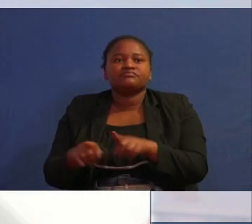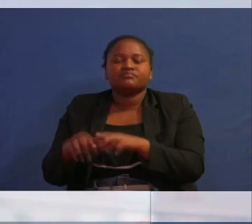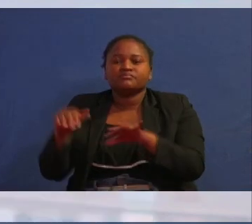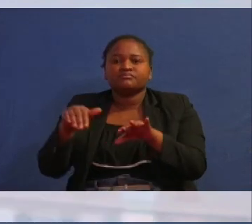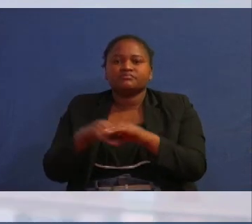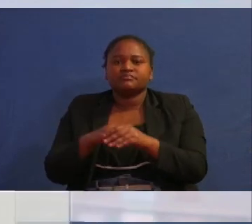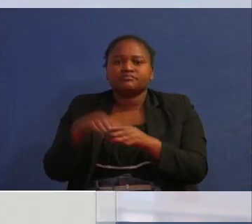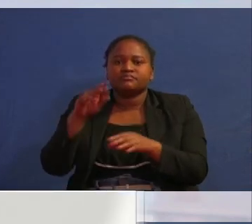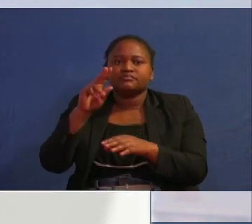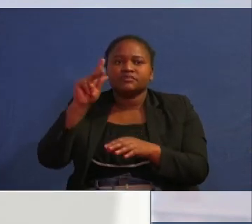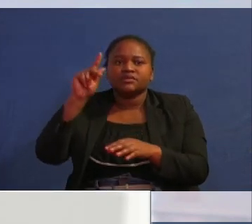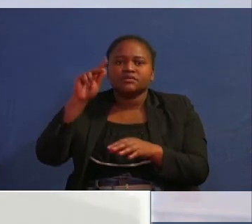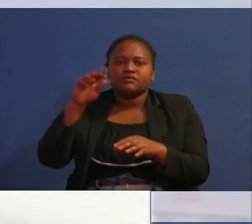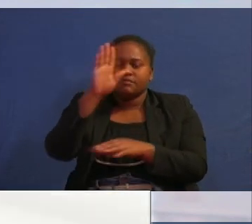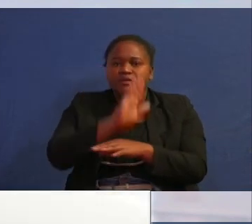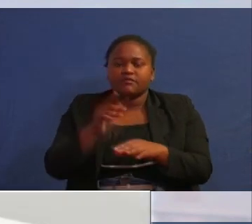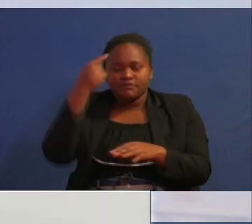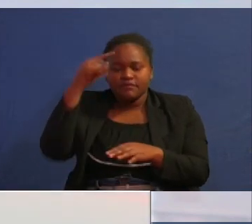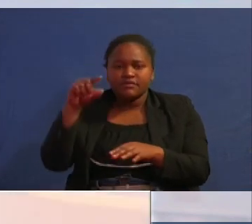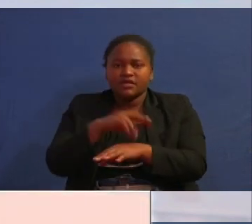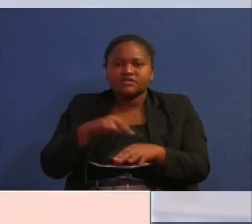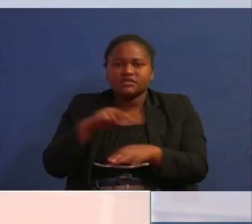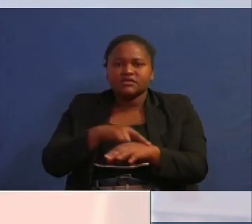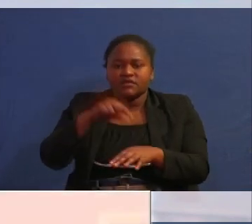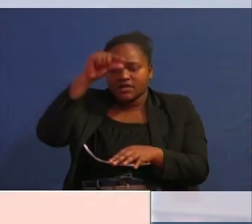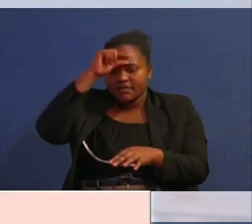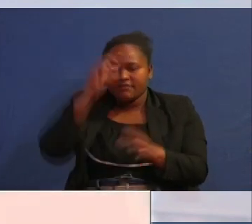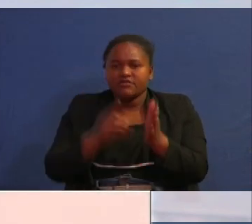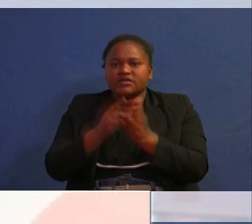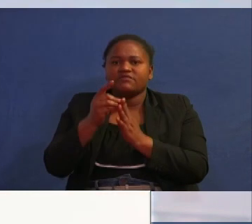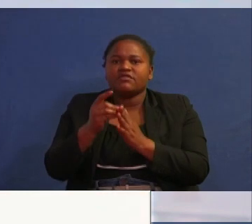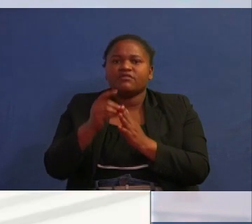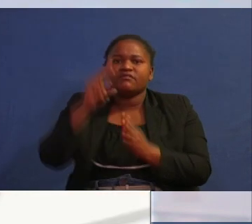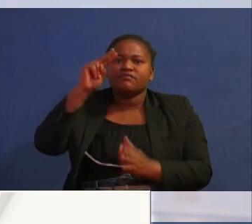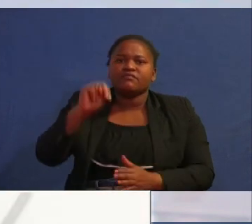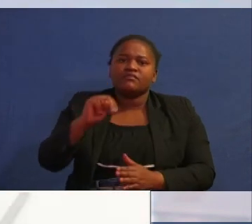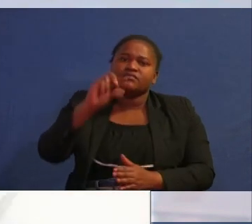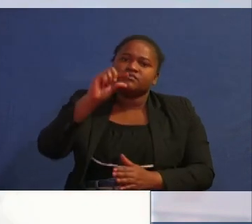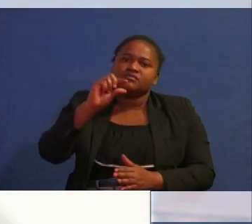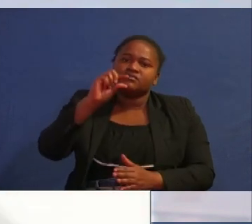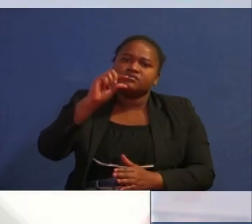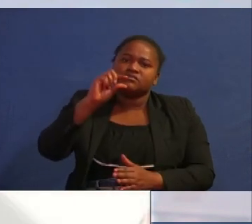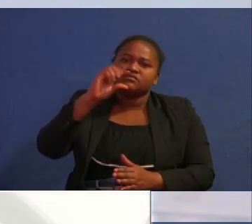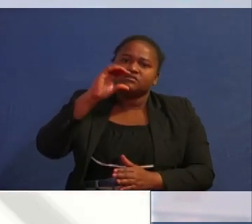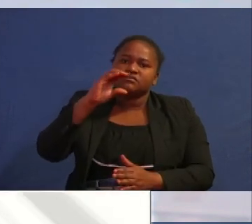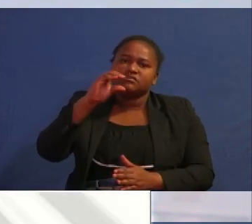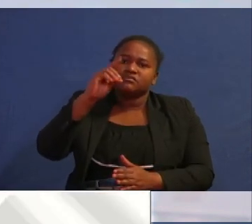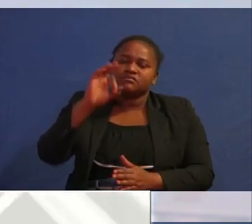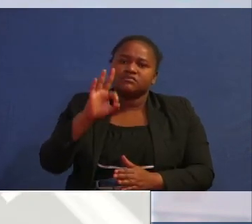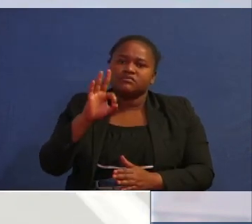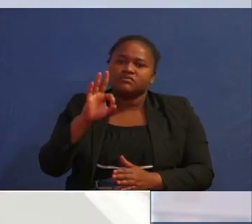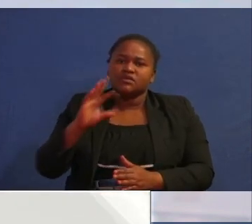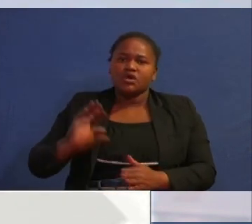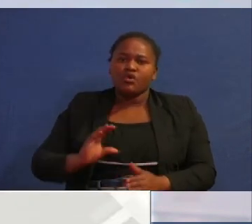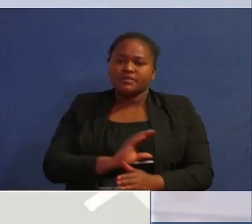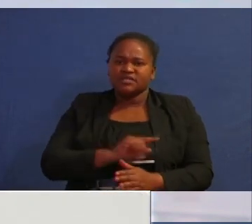Members of Parliament from the National Government Constituencies Development Fund, famously known as the NGCDF Committee,